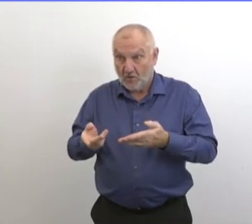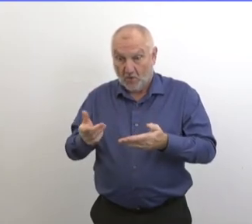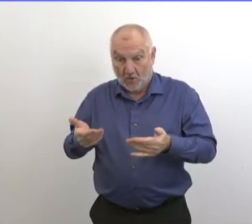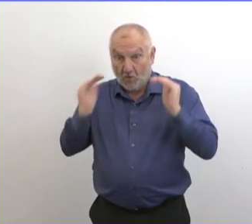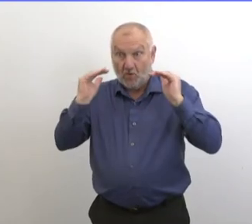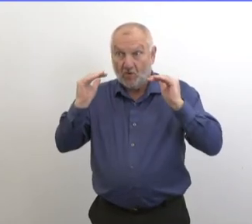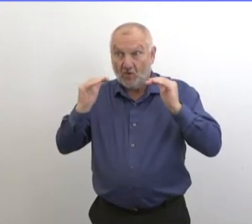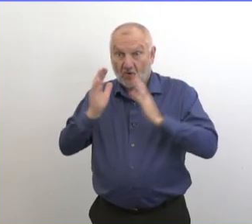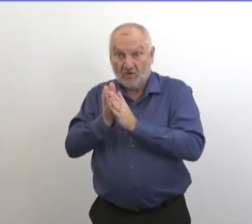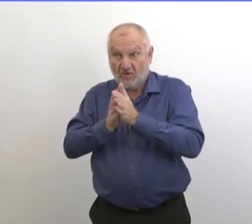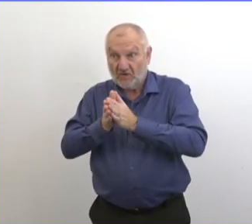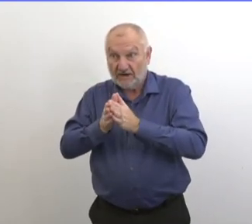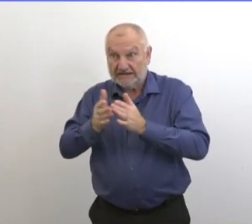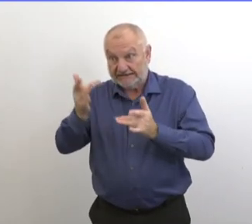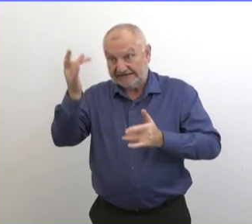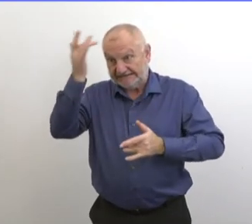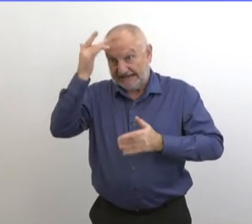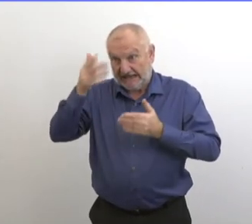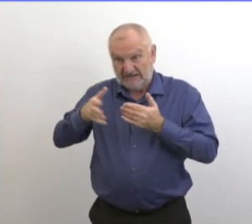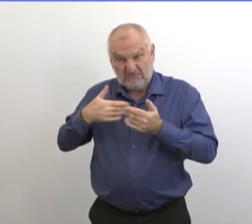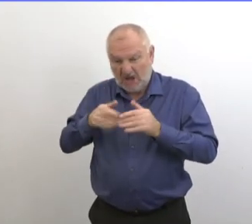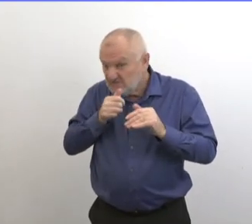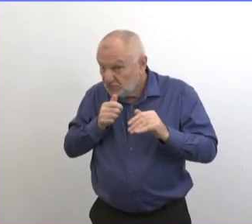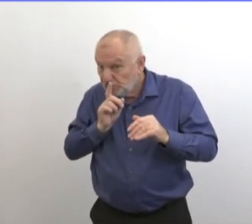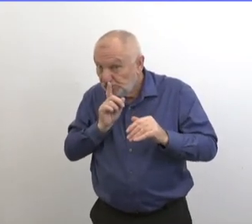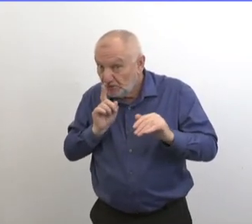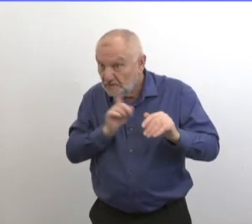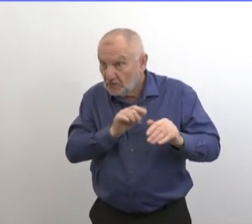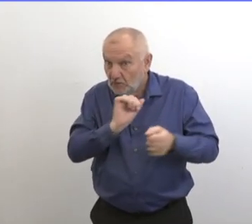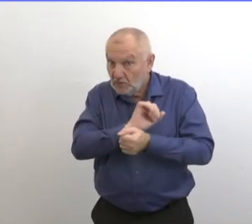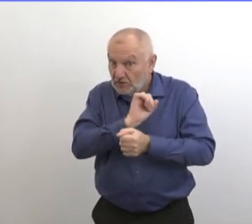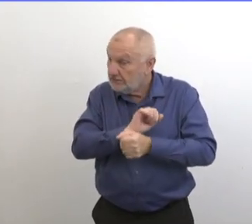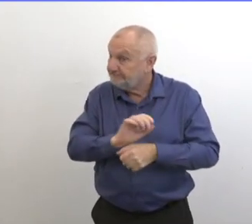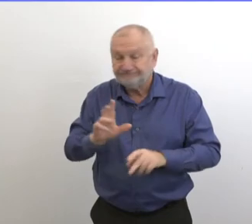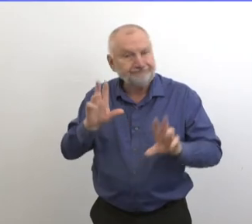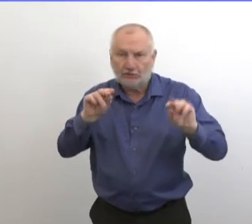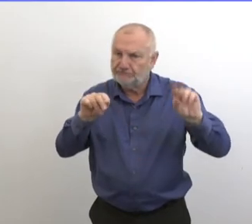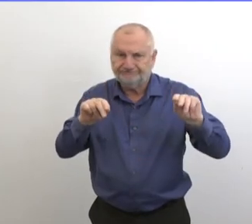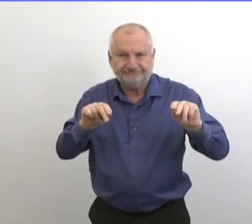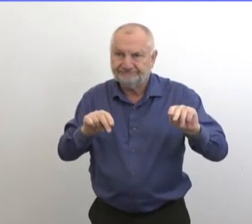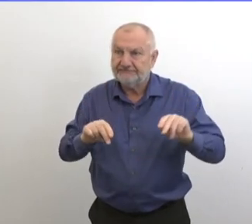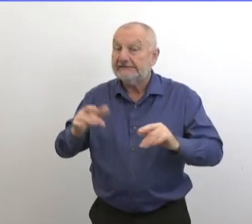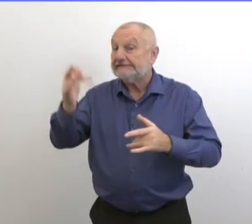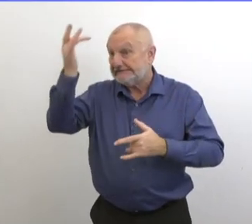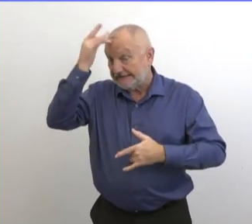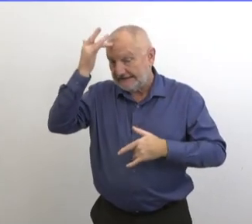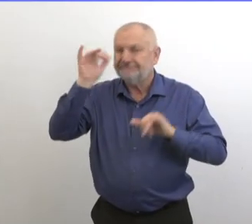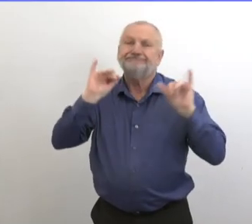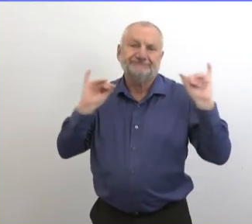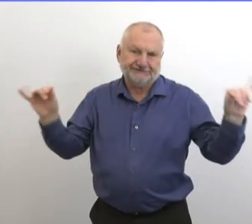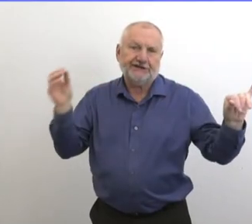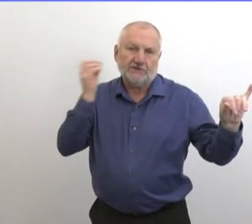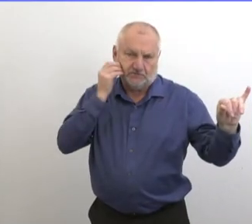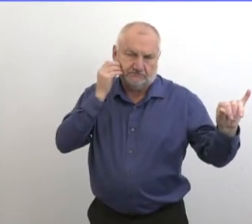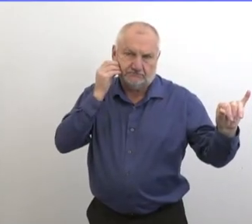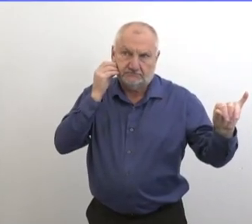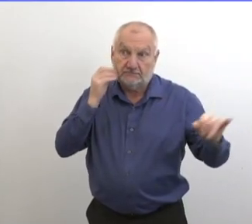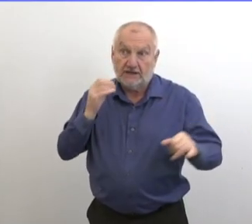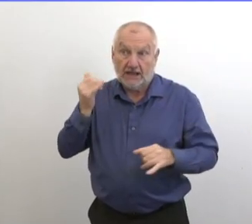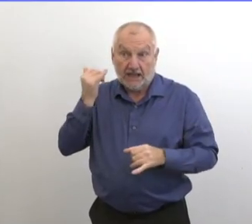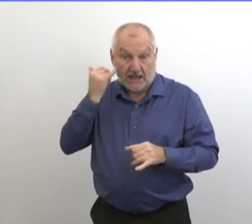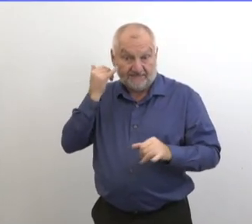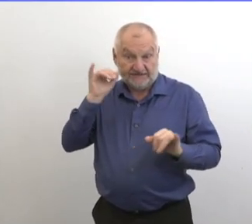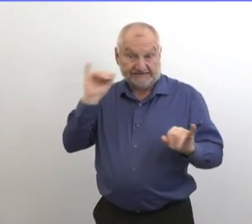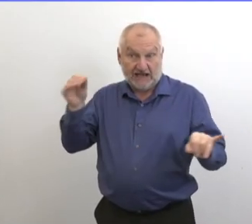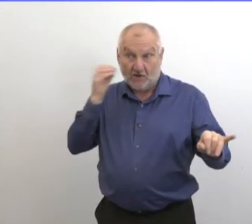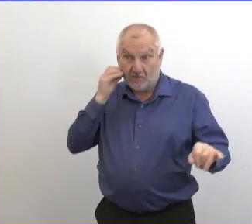The public health officer has been very clear about that. If you're sick, stay home. And we have those programs in place for those individuals. And